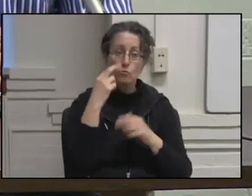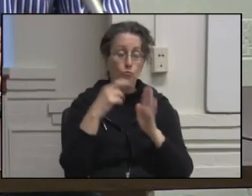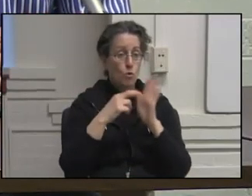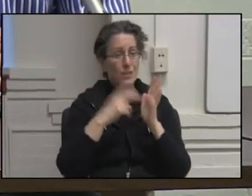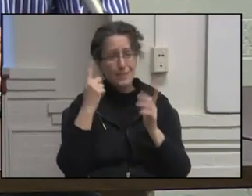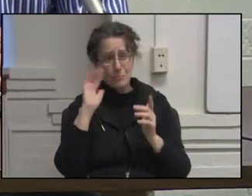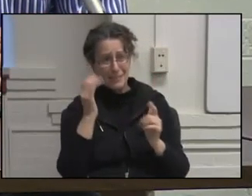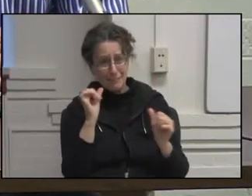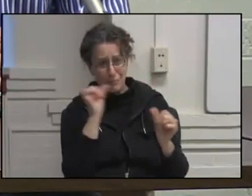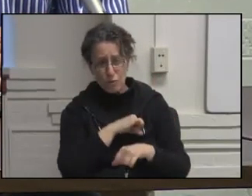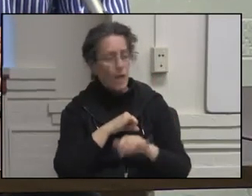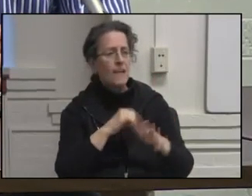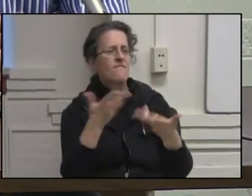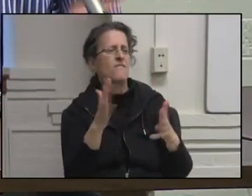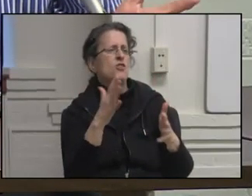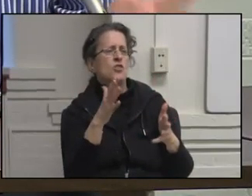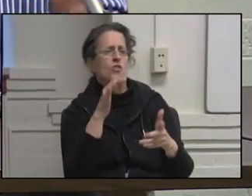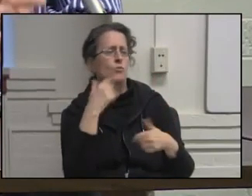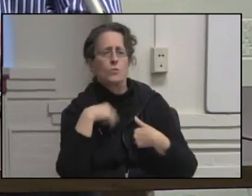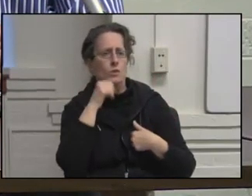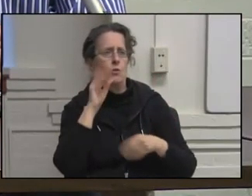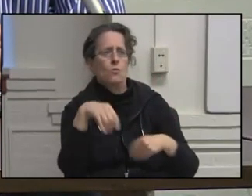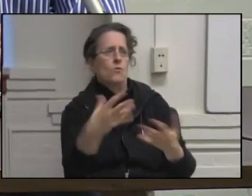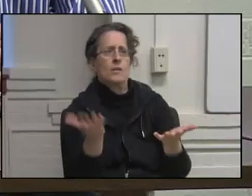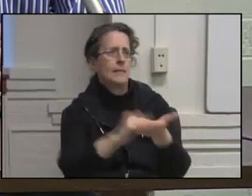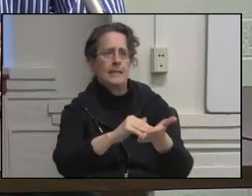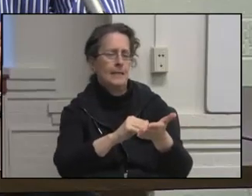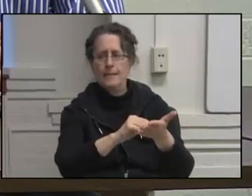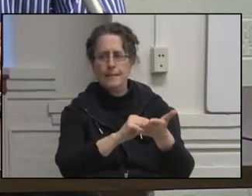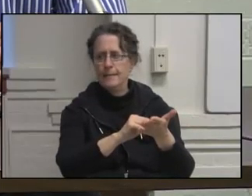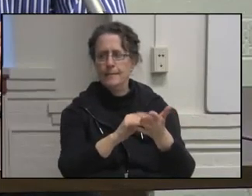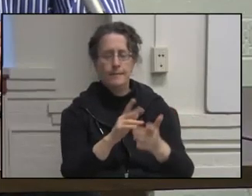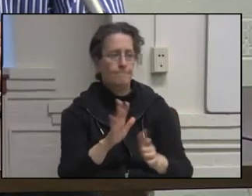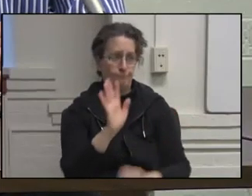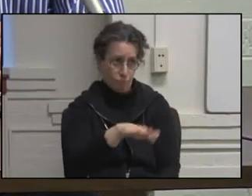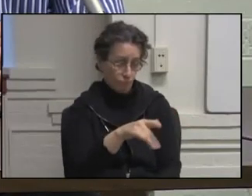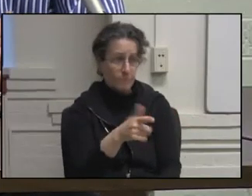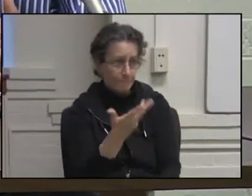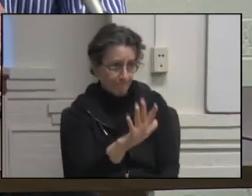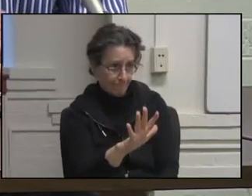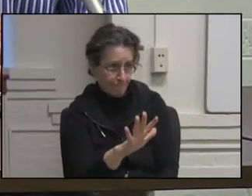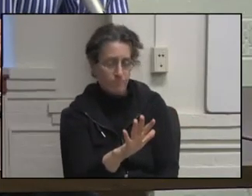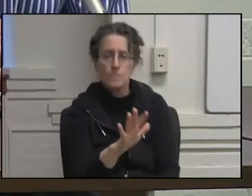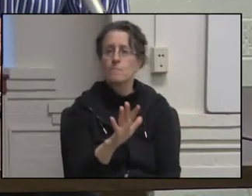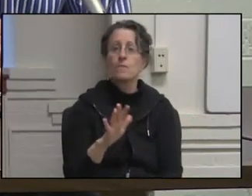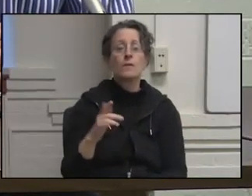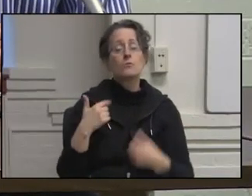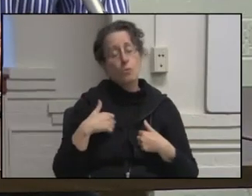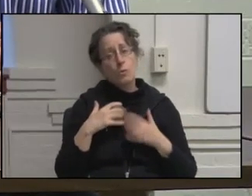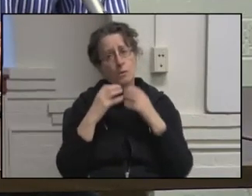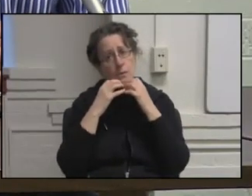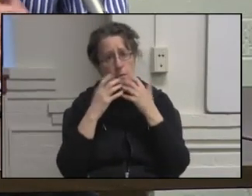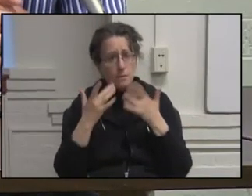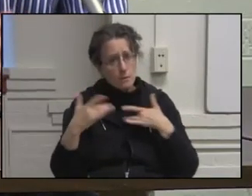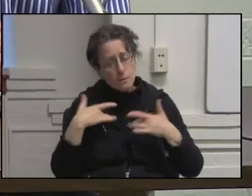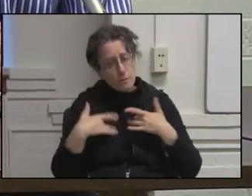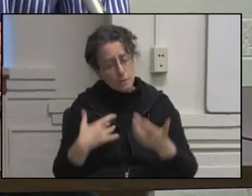And, so I mean, I hope that, you know, you'll have confidence in us that we also care about that.